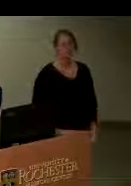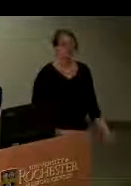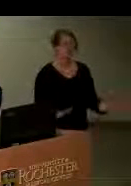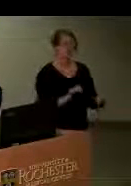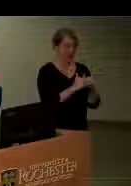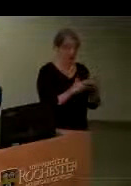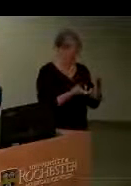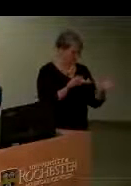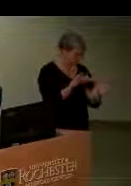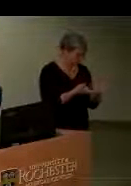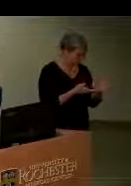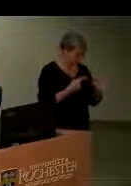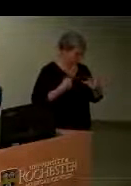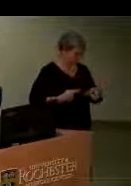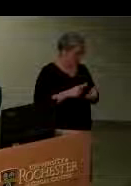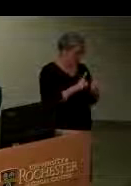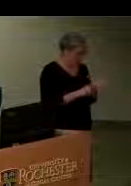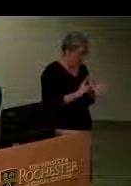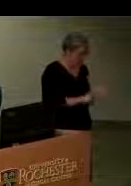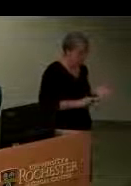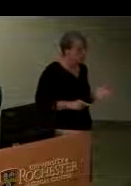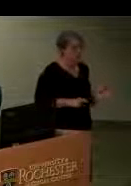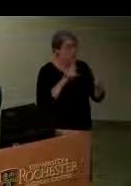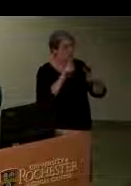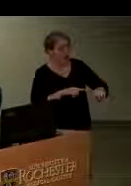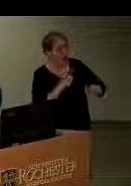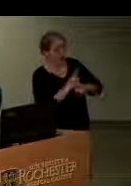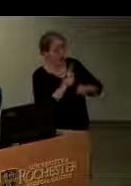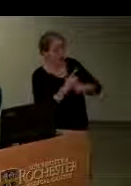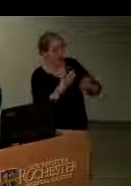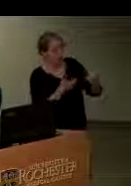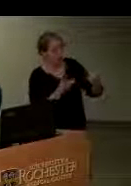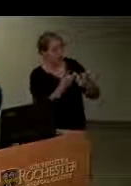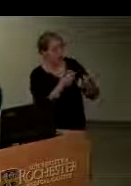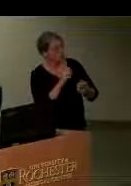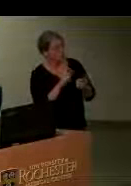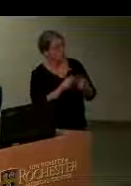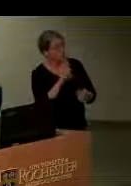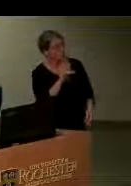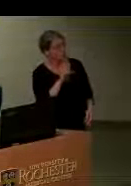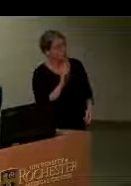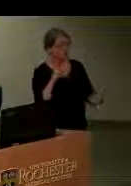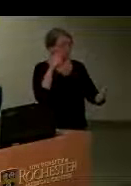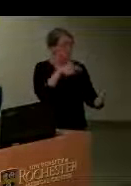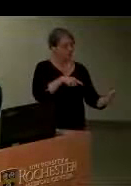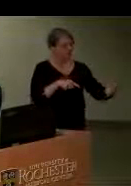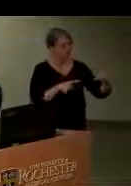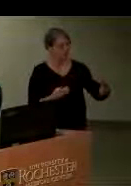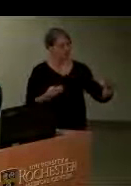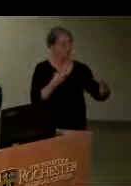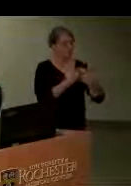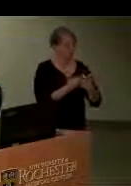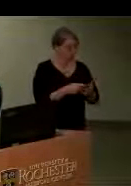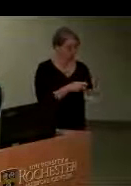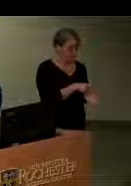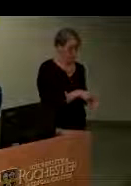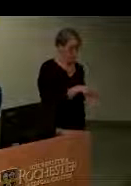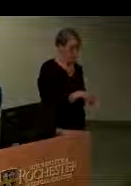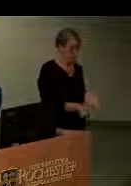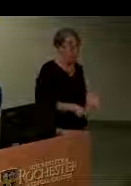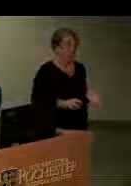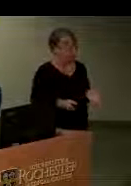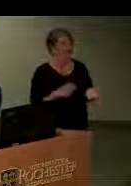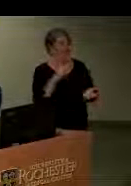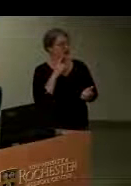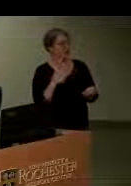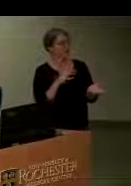did the physical exam, whether they responded appropriately to a cue that the patient threw out, and they just, scribbled it on a sheet of paper, and it was like, I think